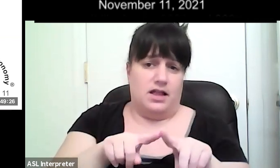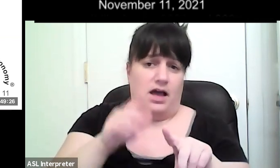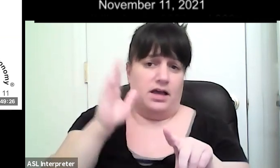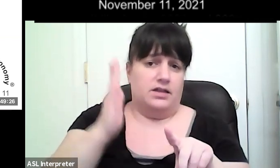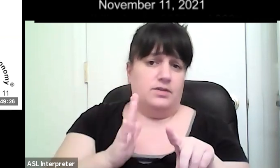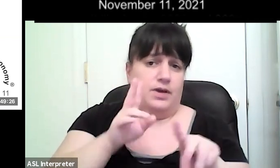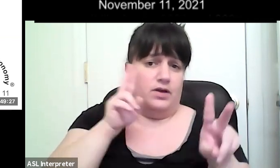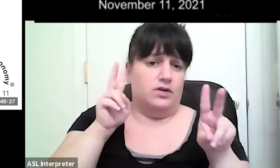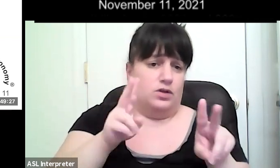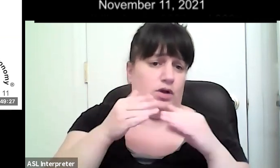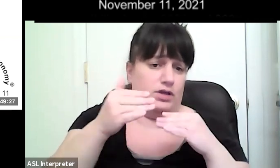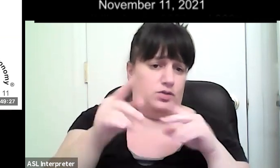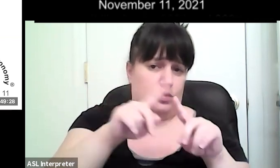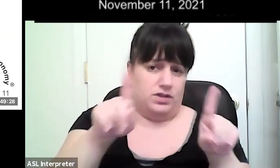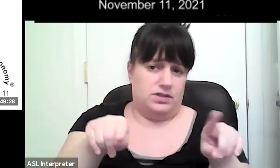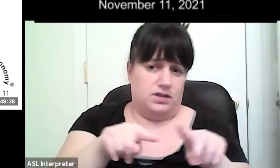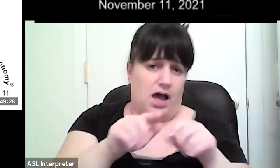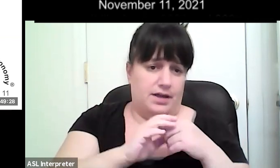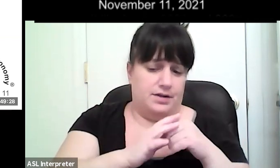also looking toward the slide.